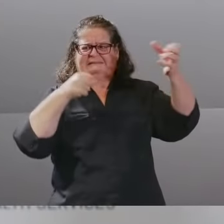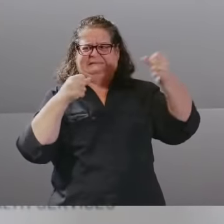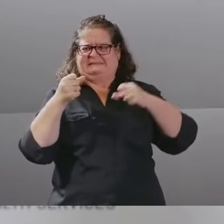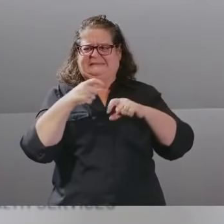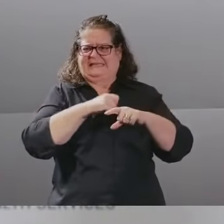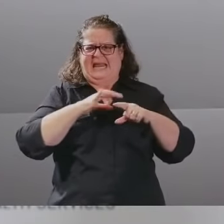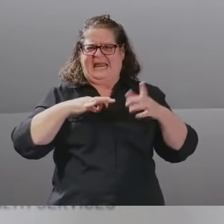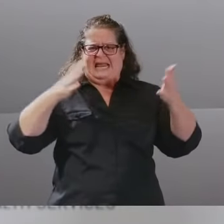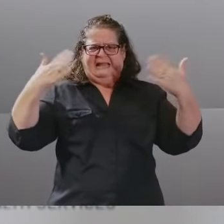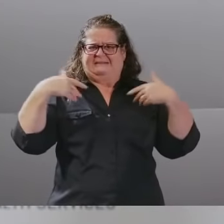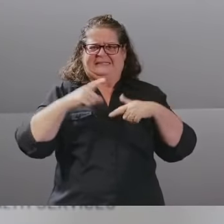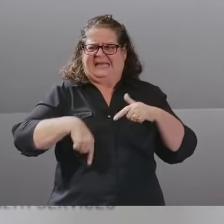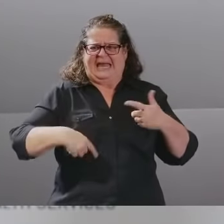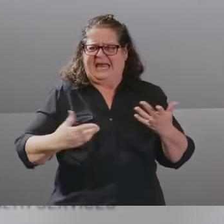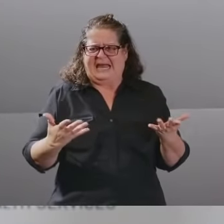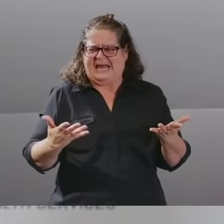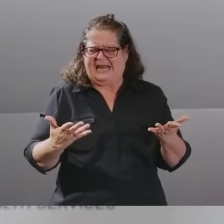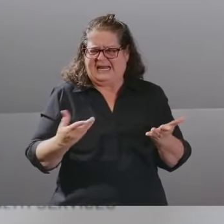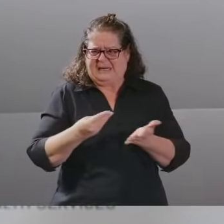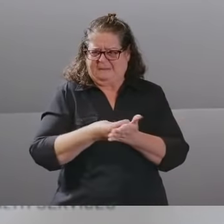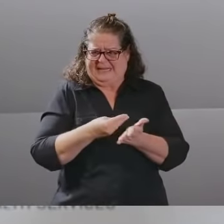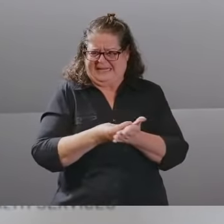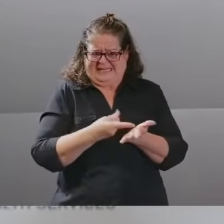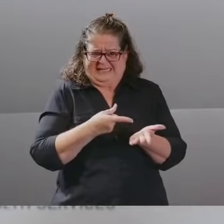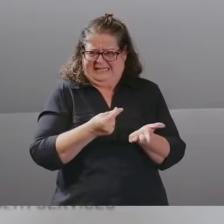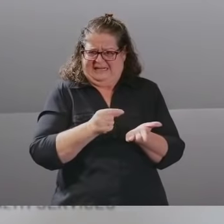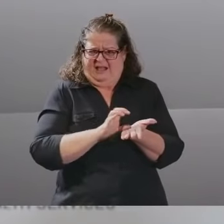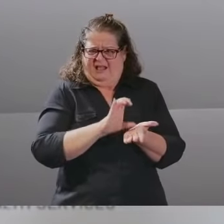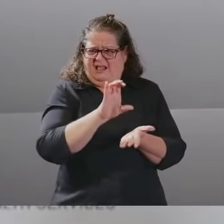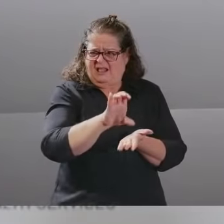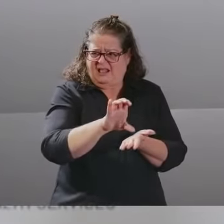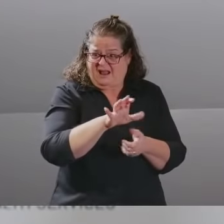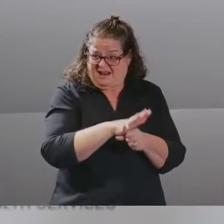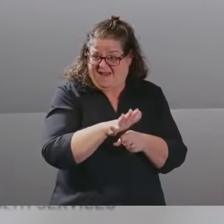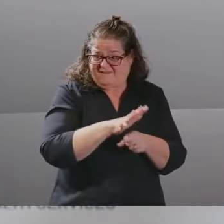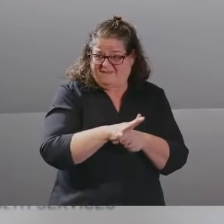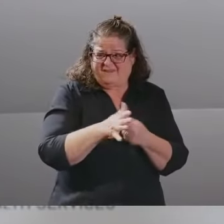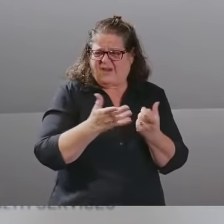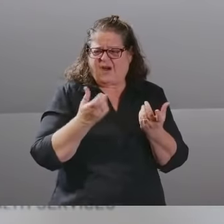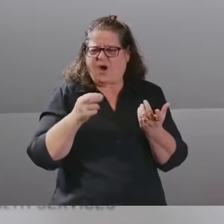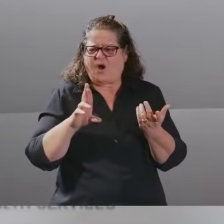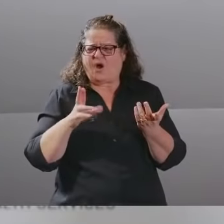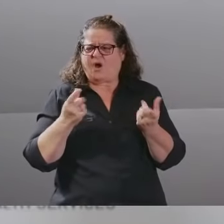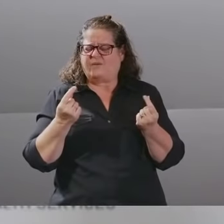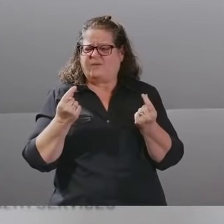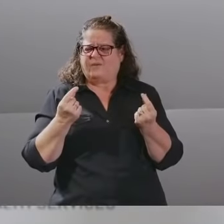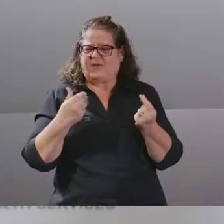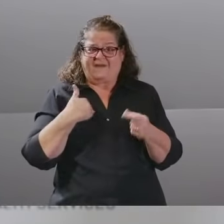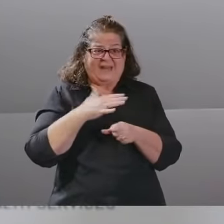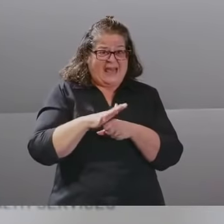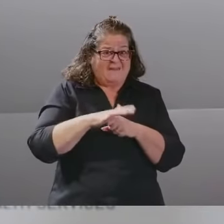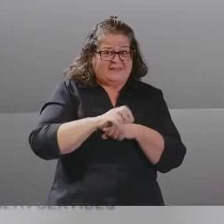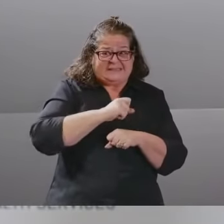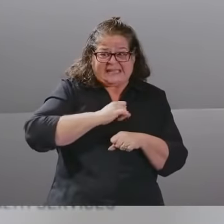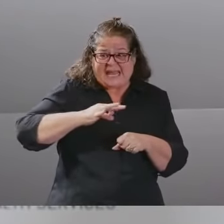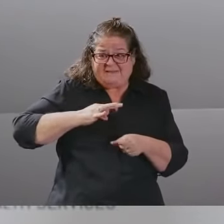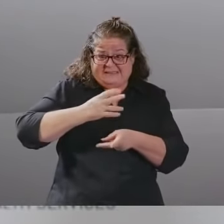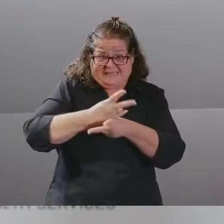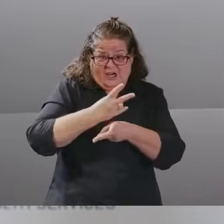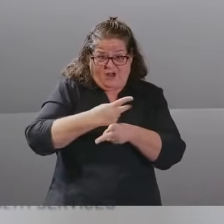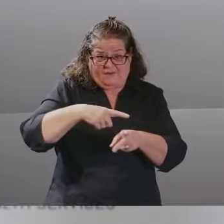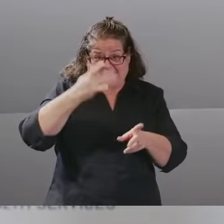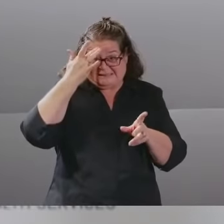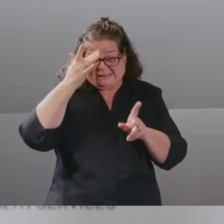money enough? Or basically said another way, do we have enough staff to take care of people who might be a part of